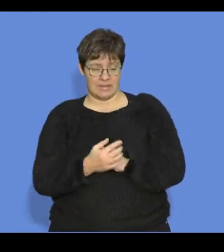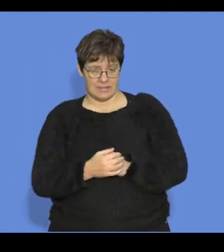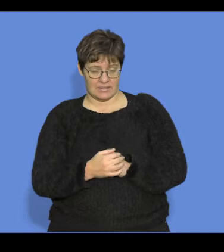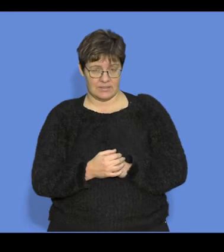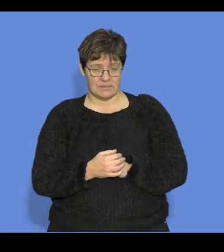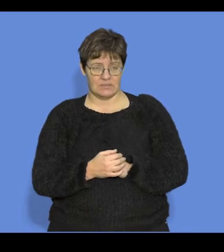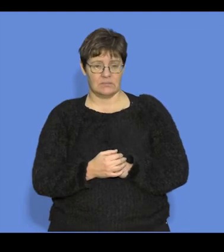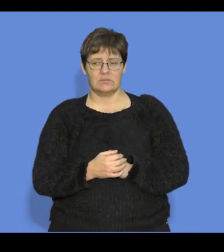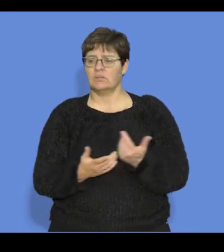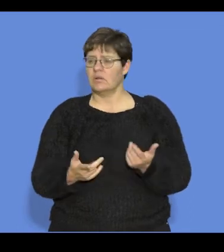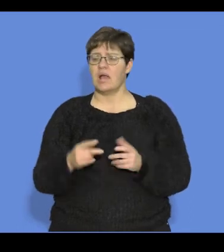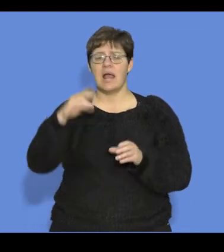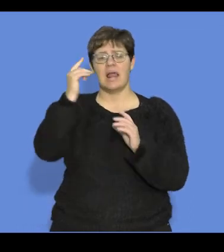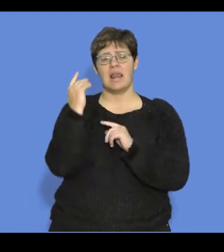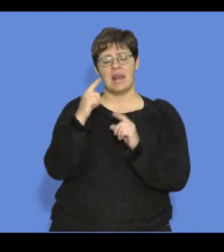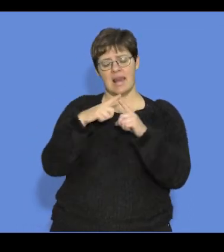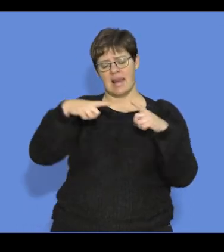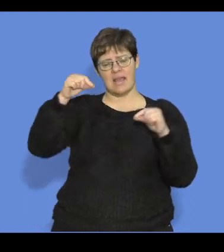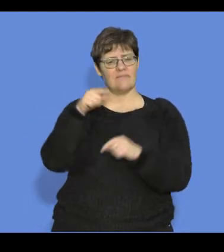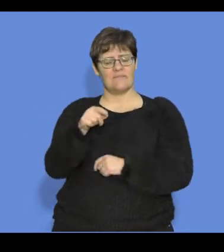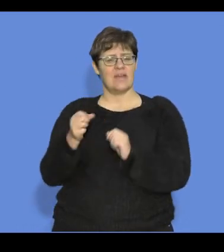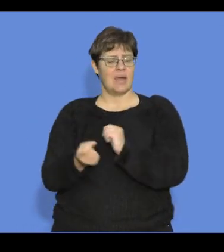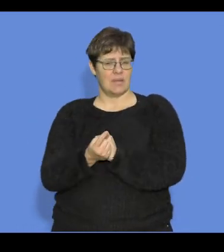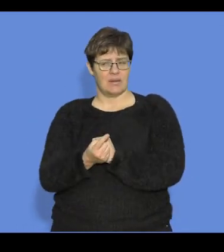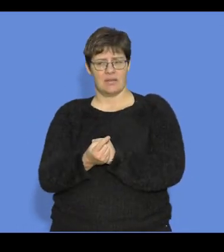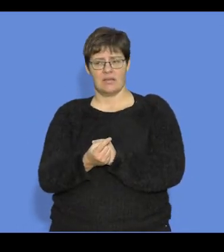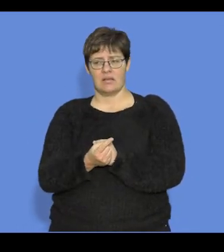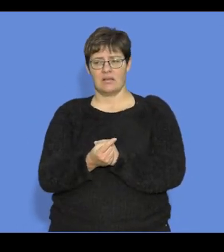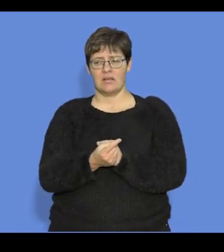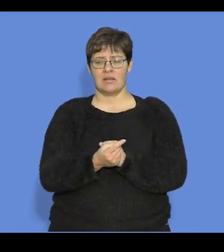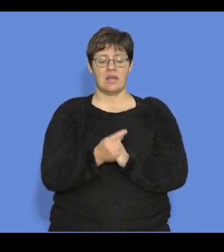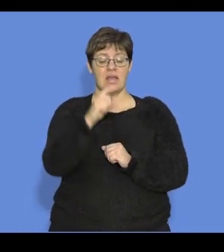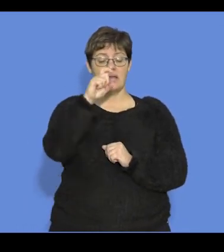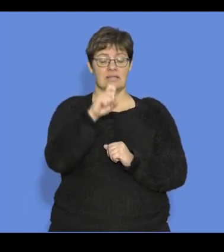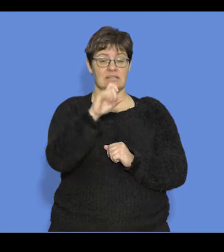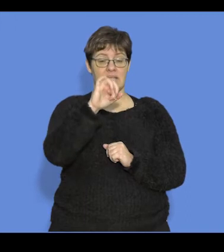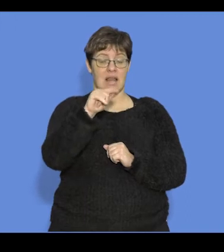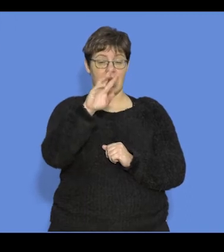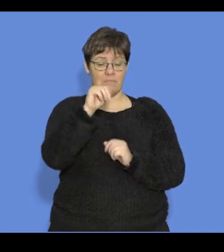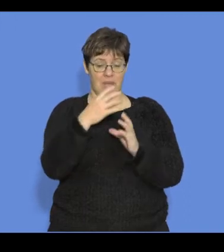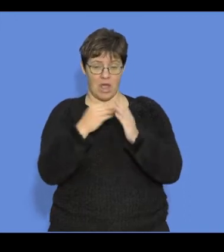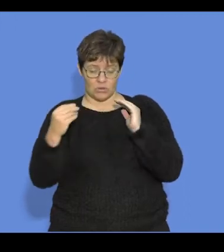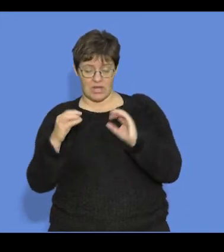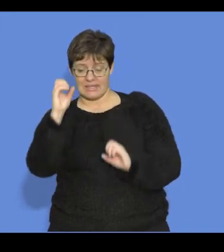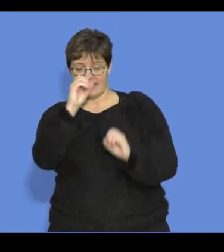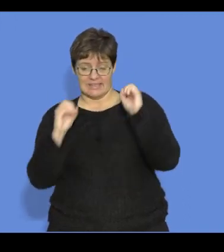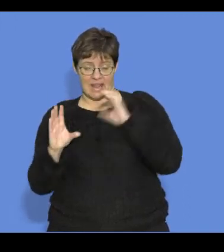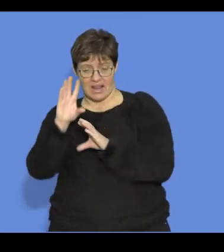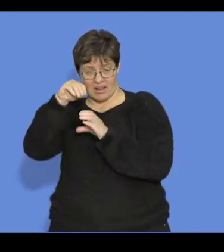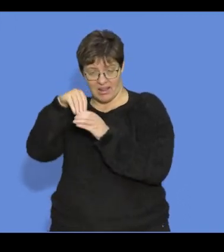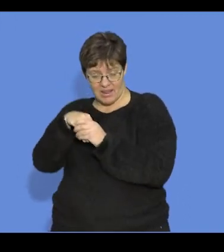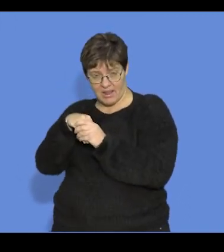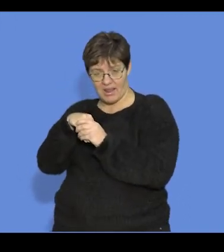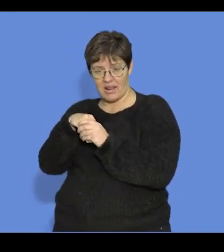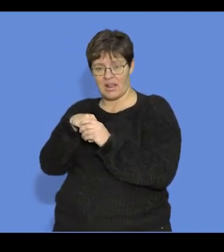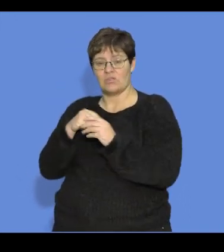actually happens in the leaf is the water comes out of the xylem, goes into the cells, into the